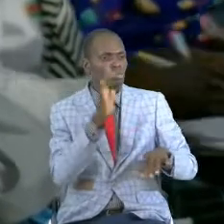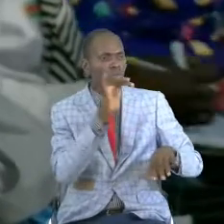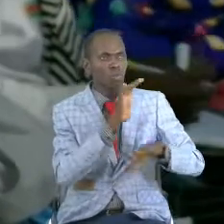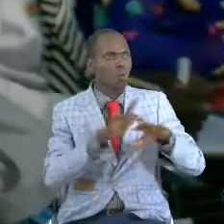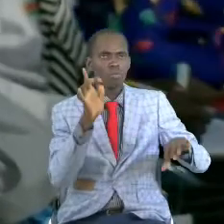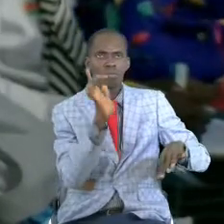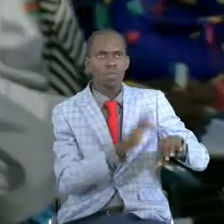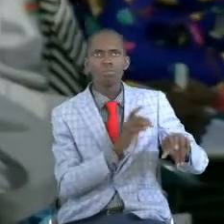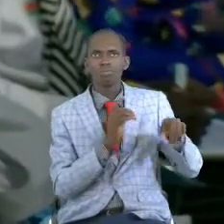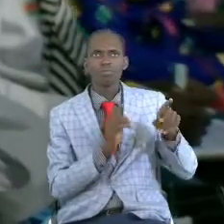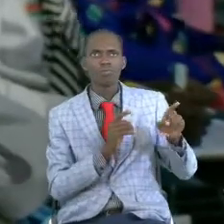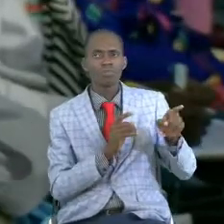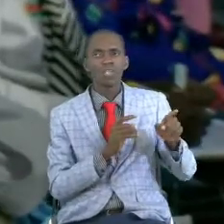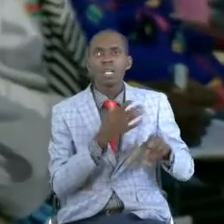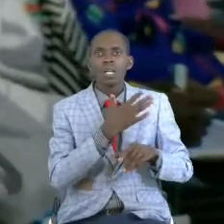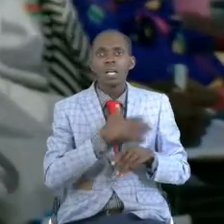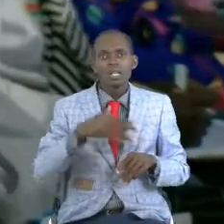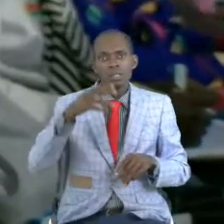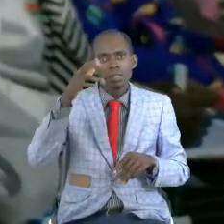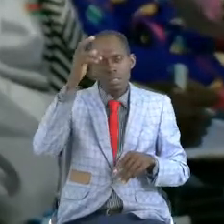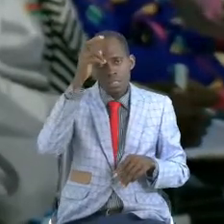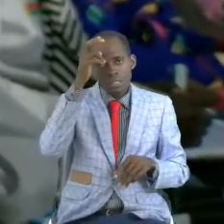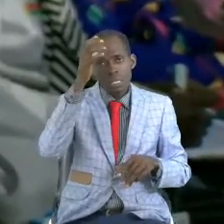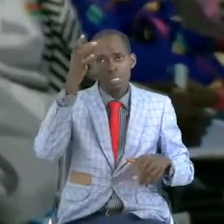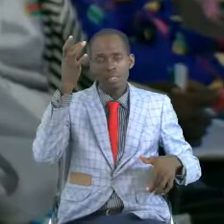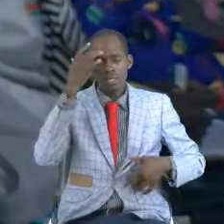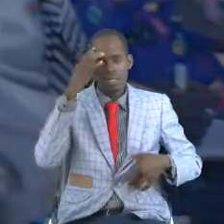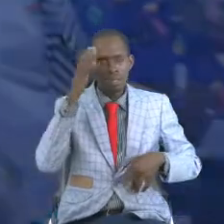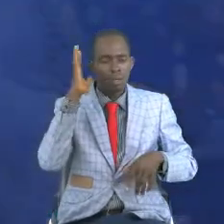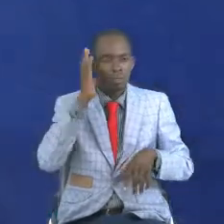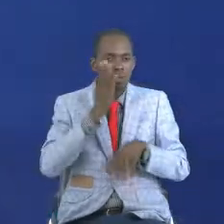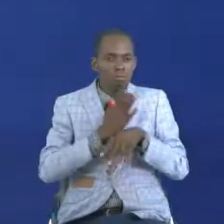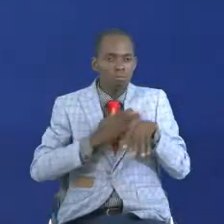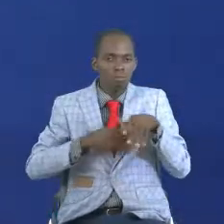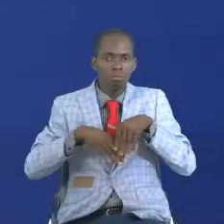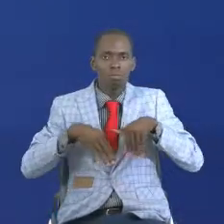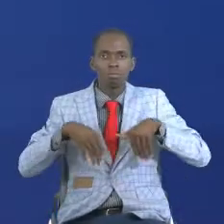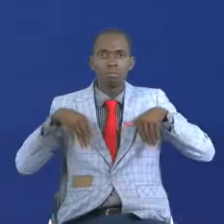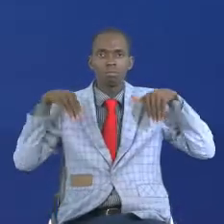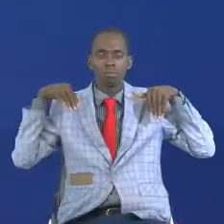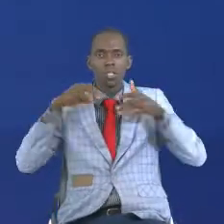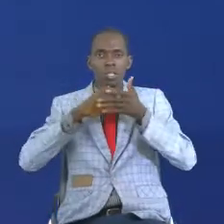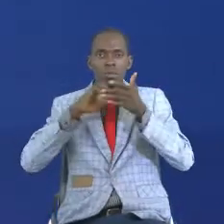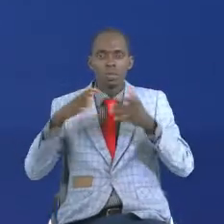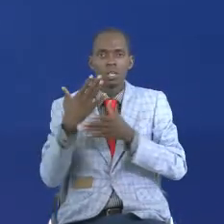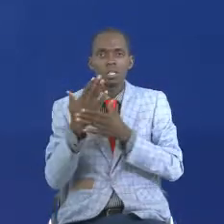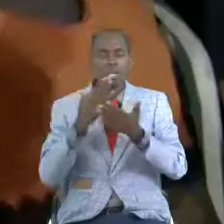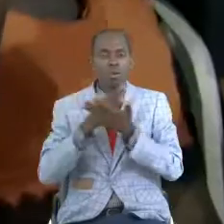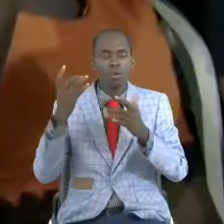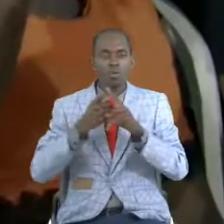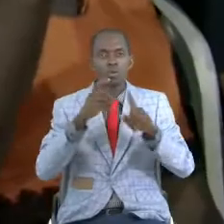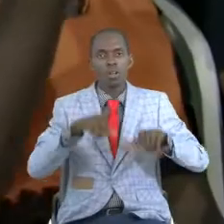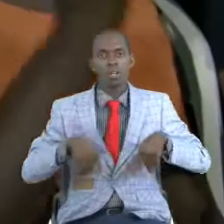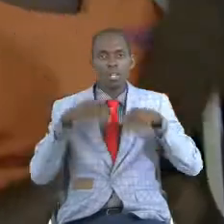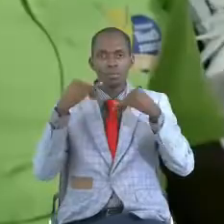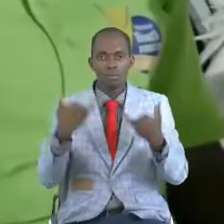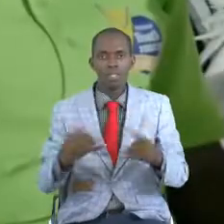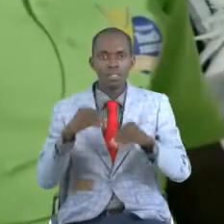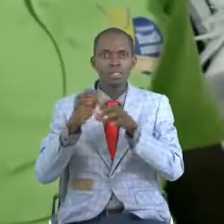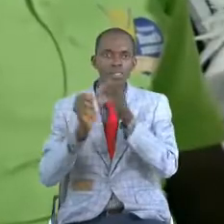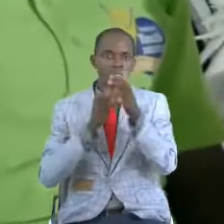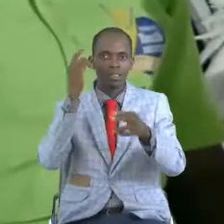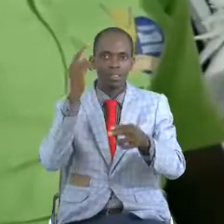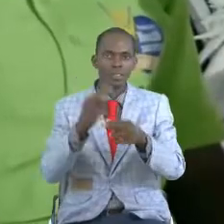And Satan, sickness, will remove their hands away from your life tonight in Jesus' name.